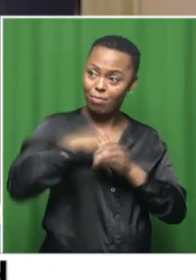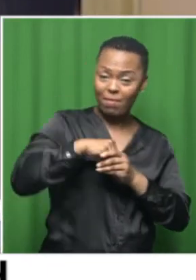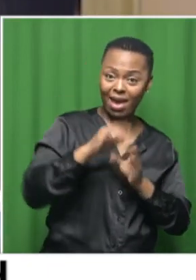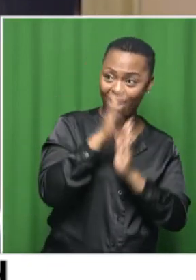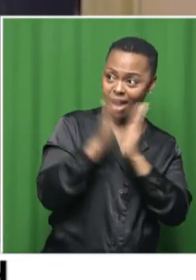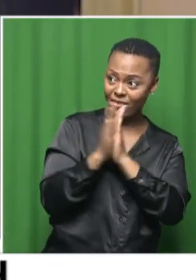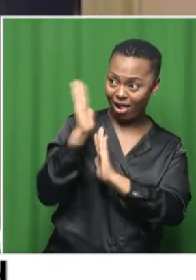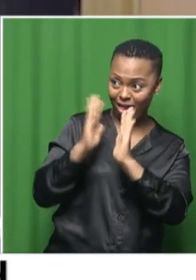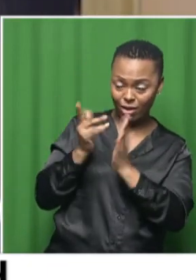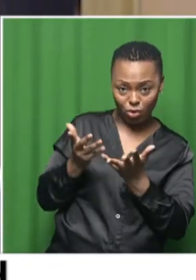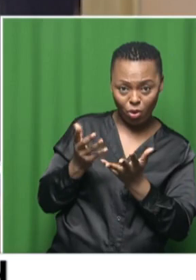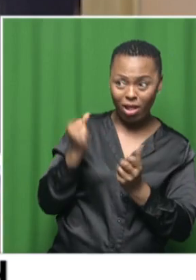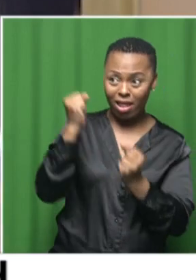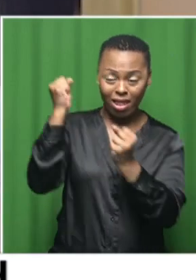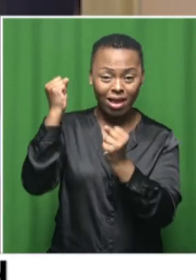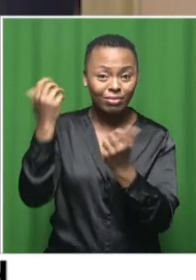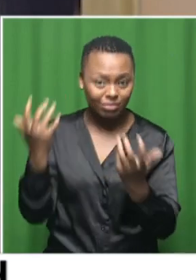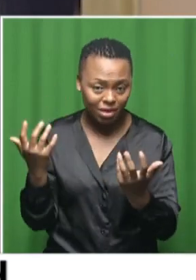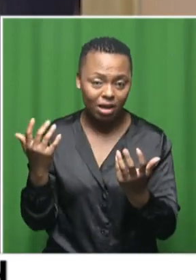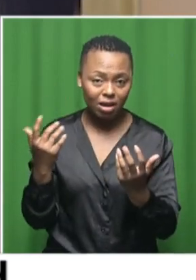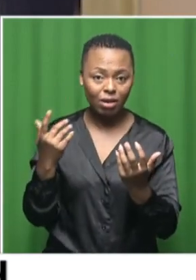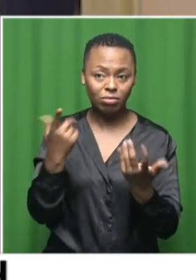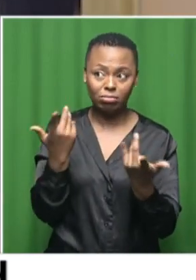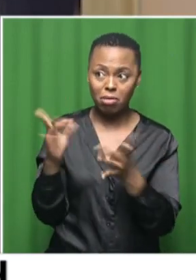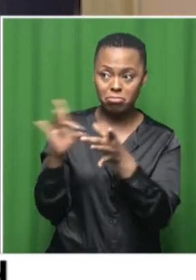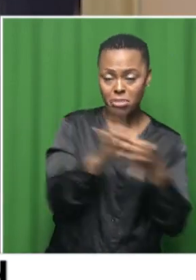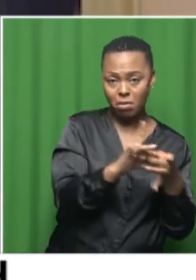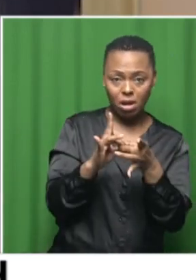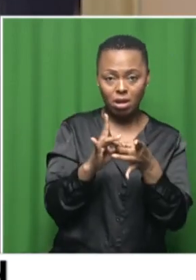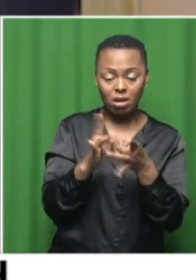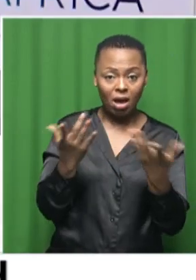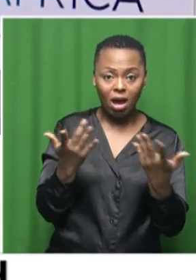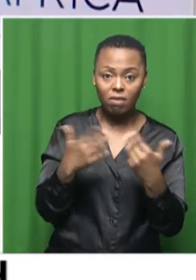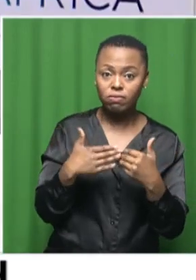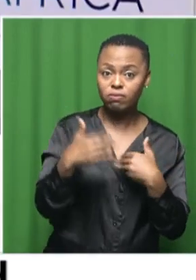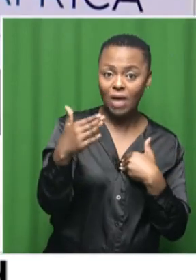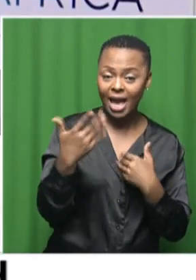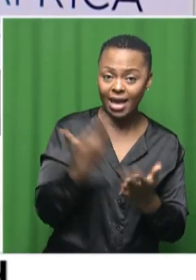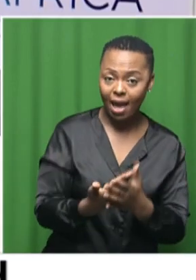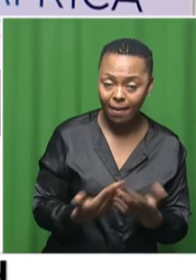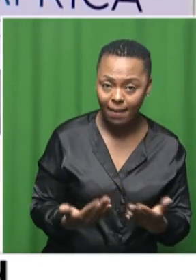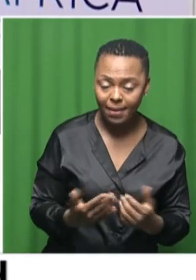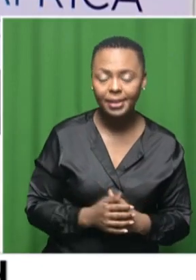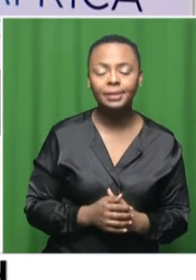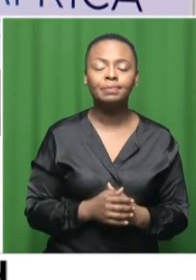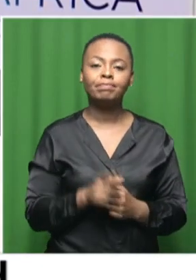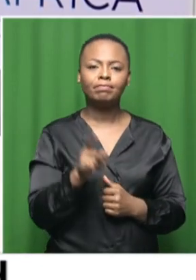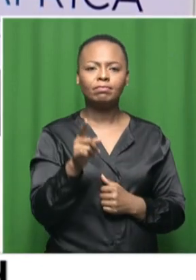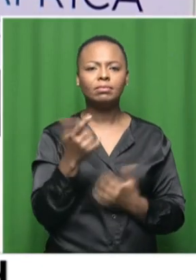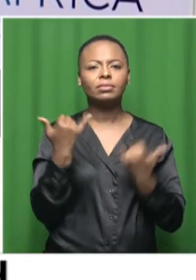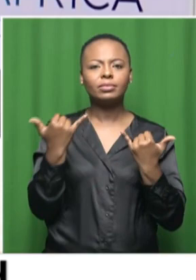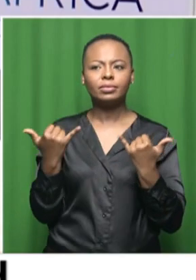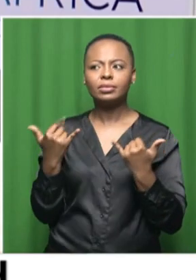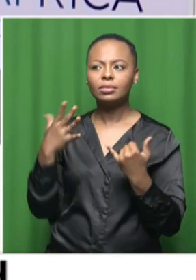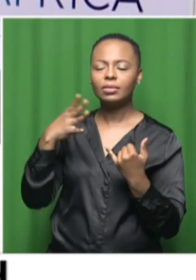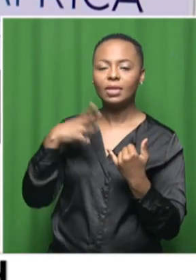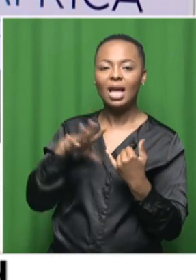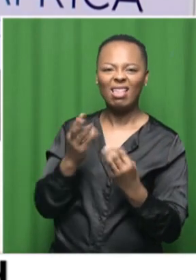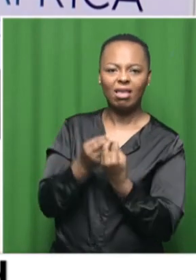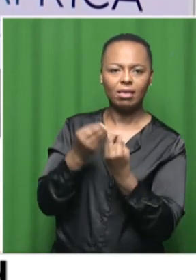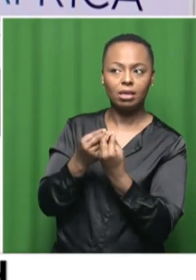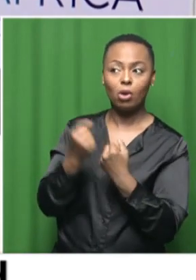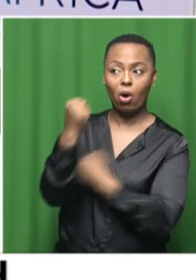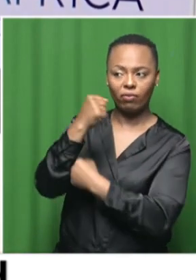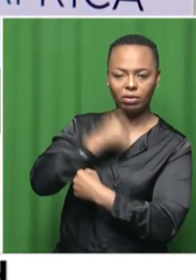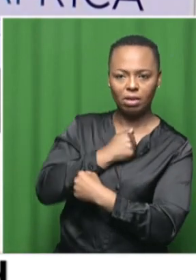times as a country, with what you are saying to me now? Well, one of the things that we're advocating for in the office, and we also